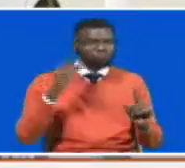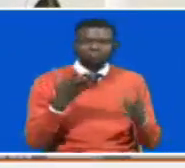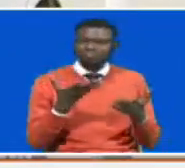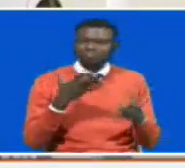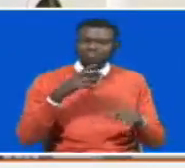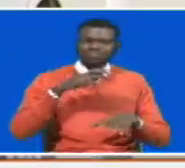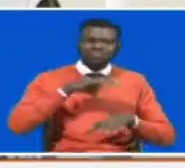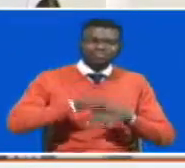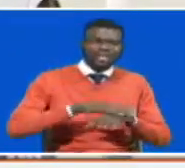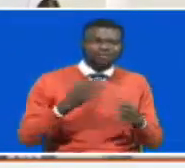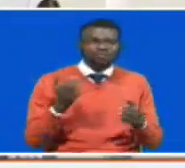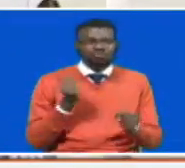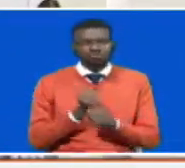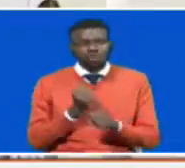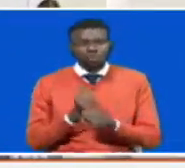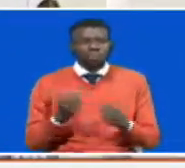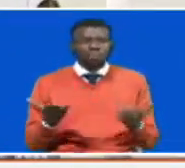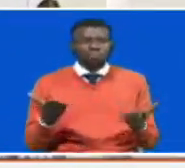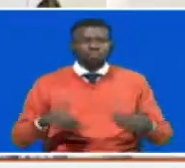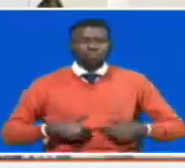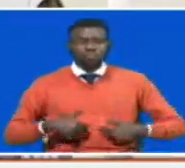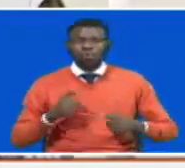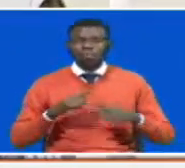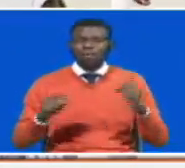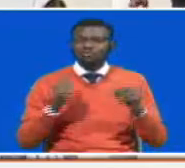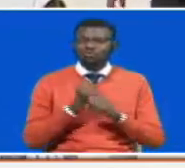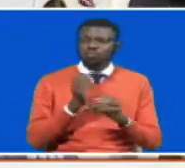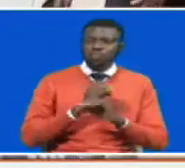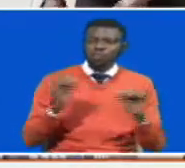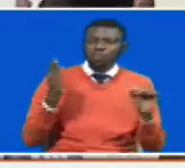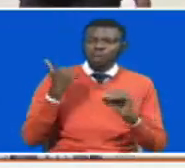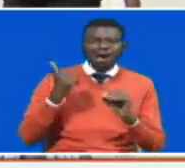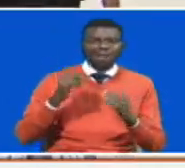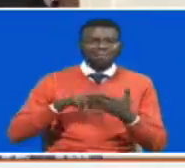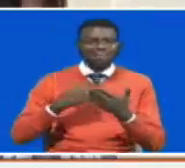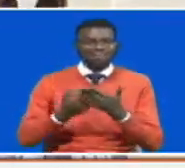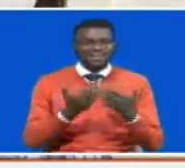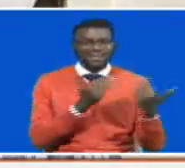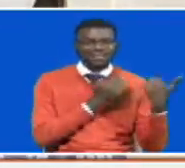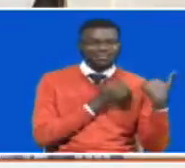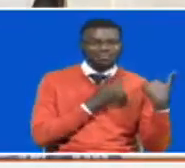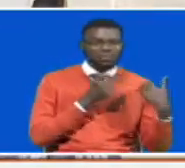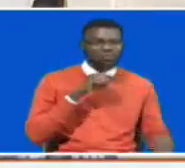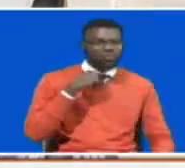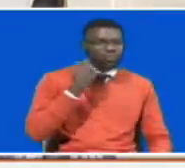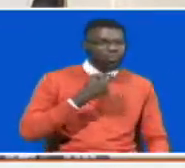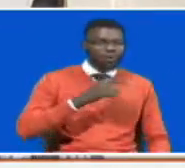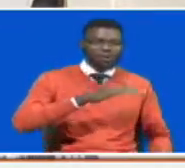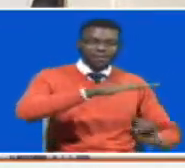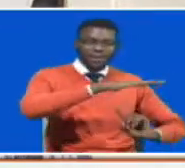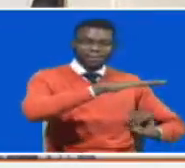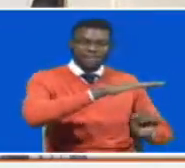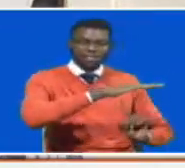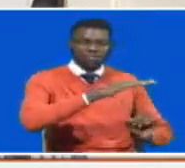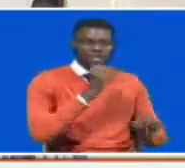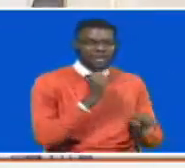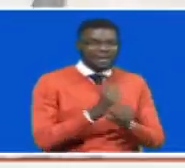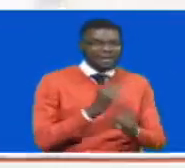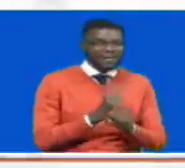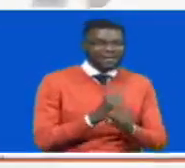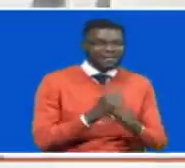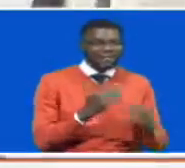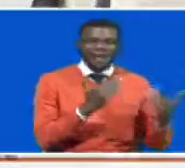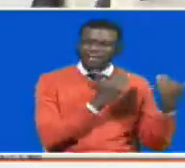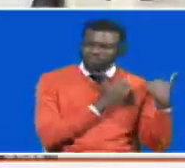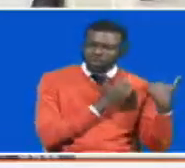jobs. Why? Who is failing? Do we still have the labor ministry that used to take care of these